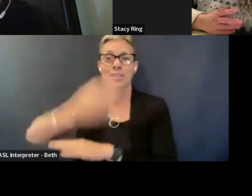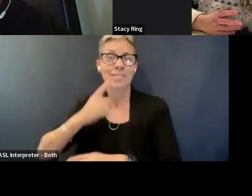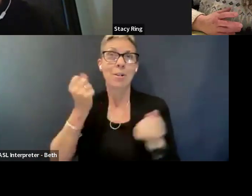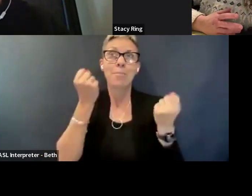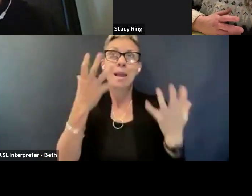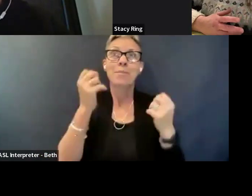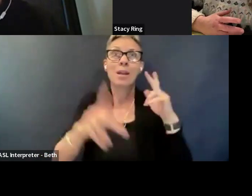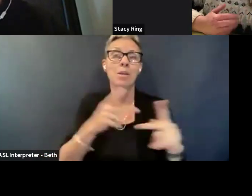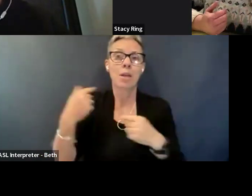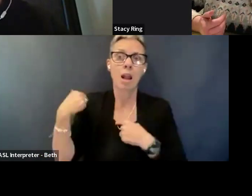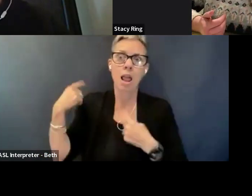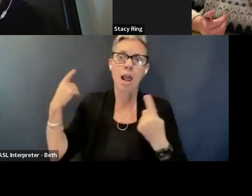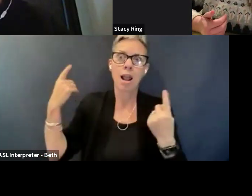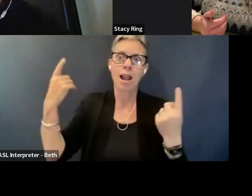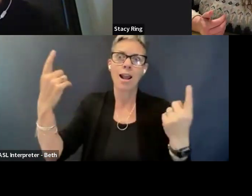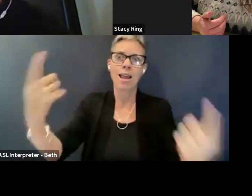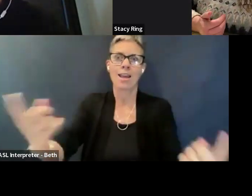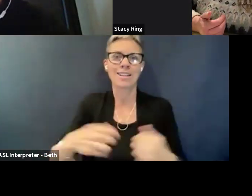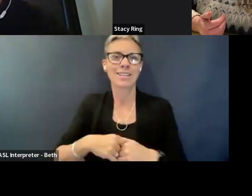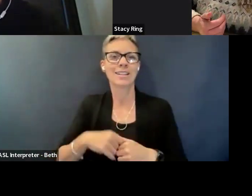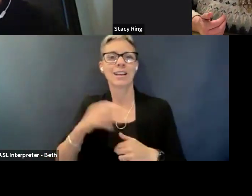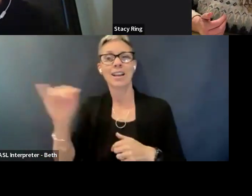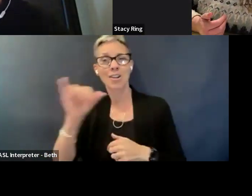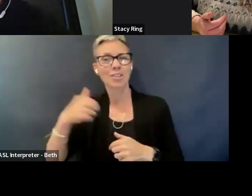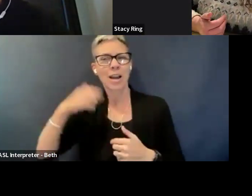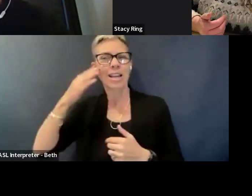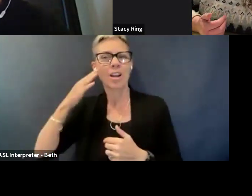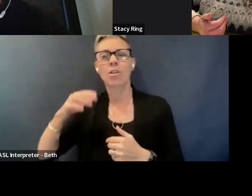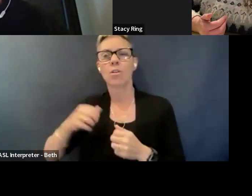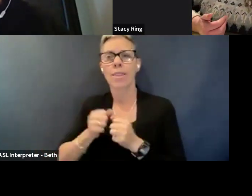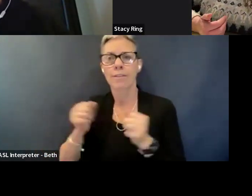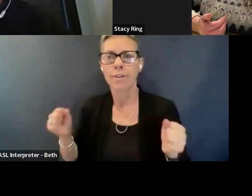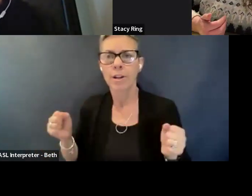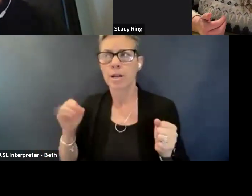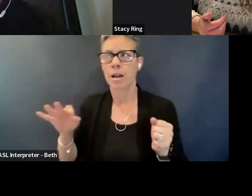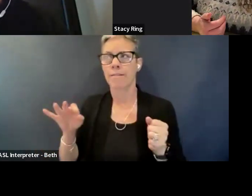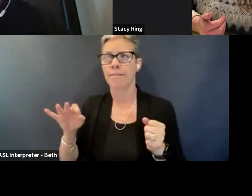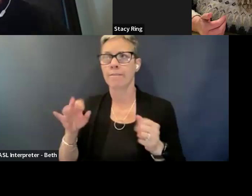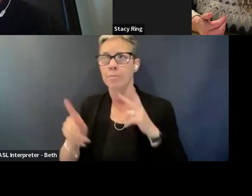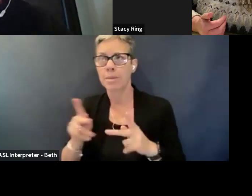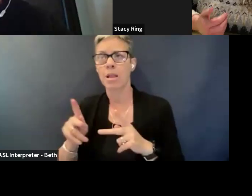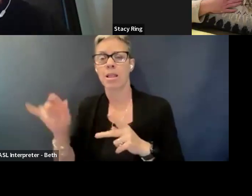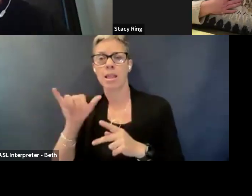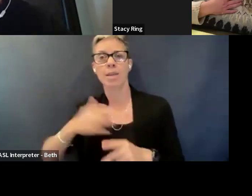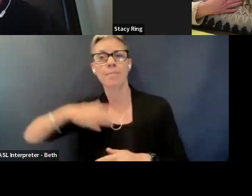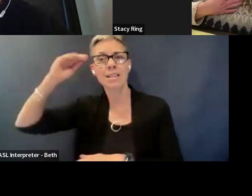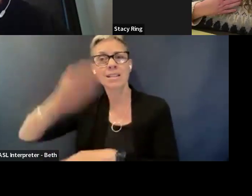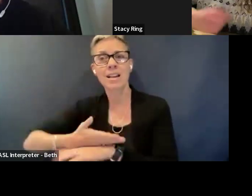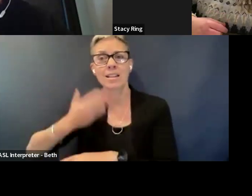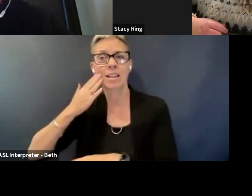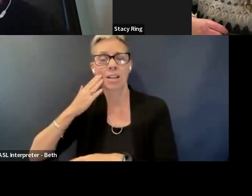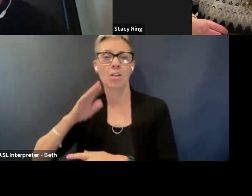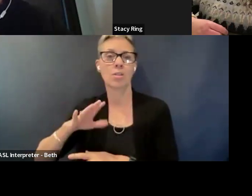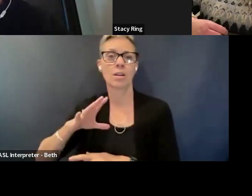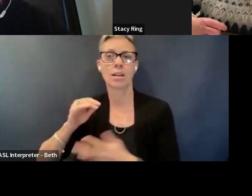the years. I also know the vulnerabilities of individuals like my son, and I and the rest